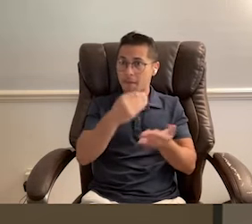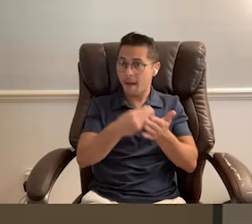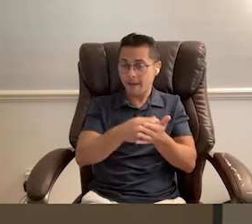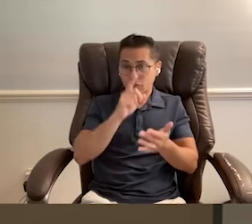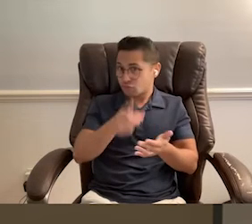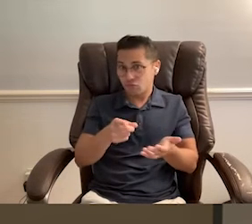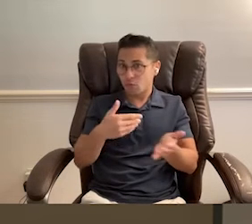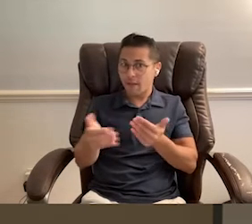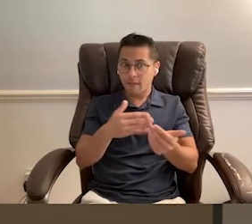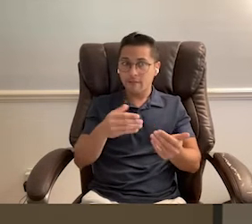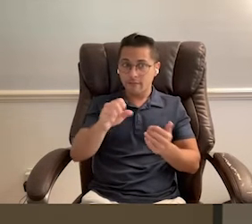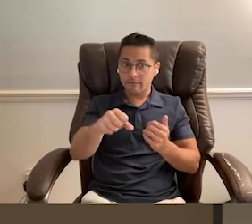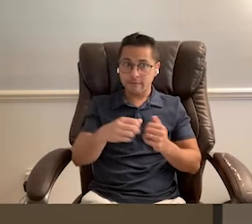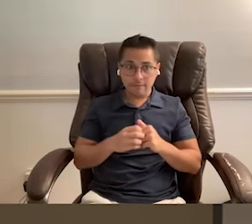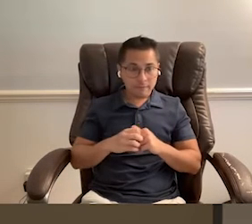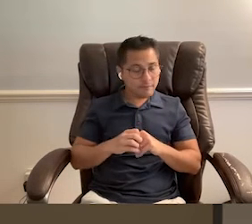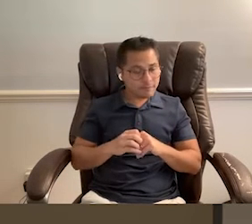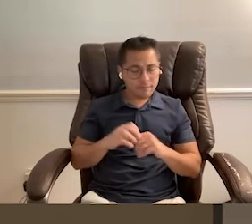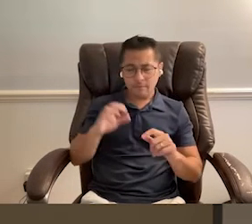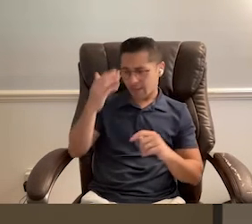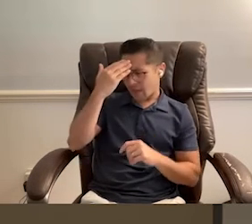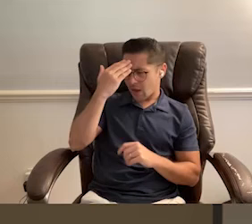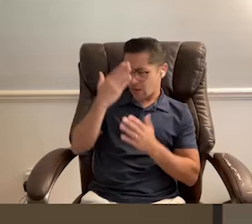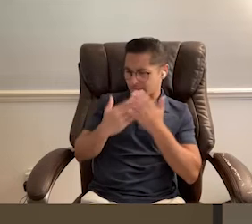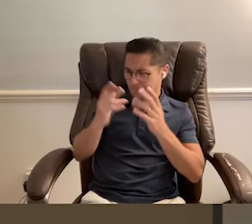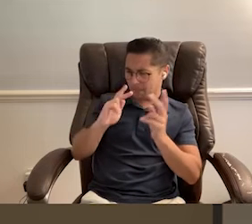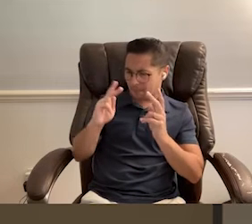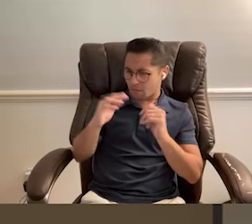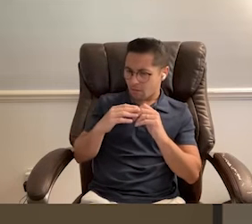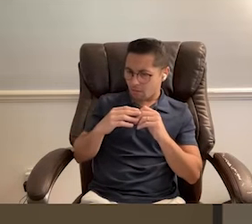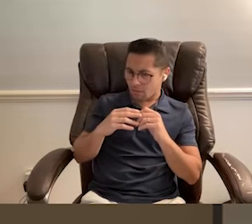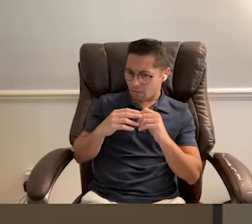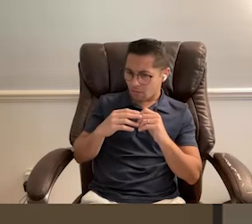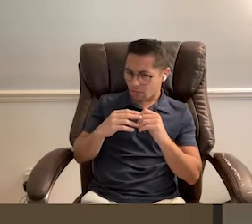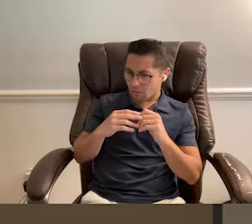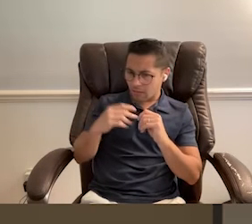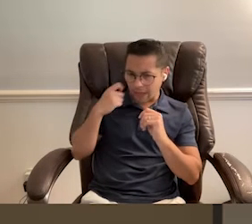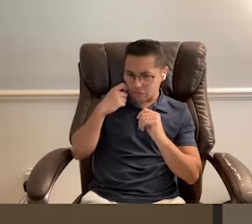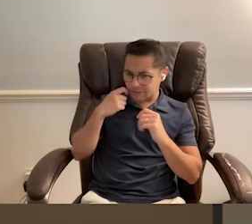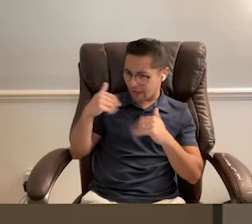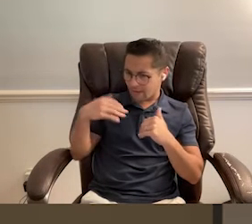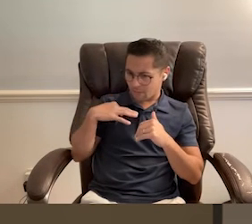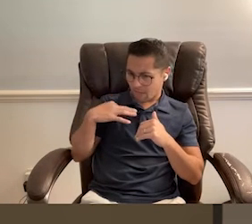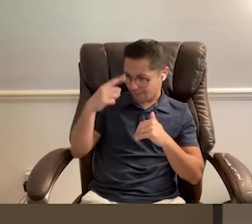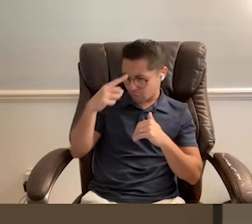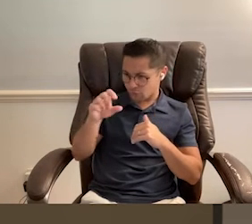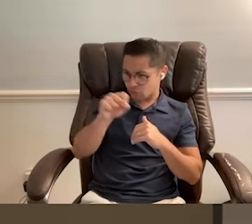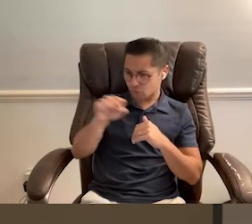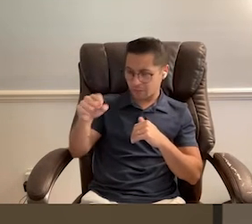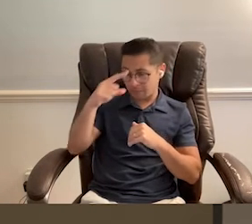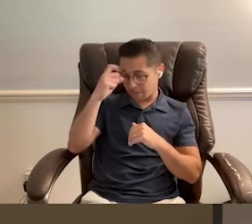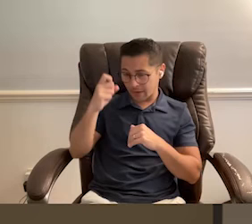you can. 'Cause I know some people who, they just haven't applied for Social Security because their kids have